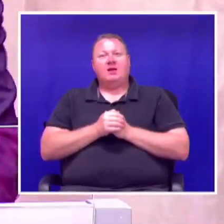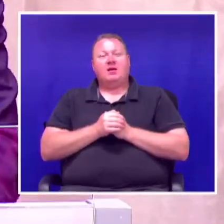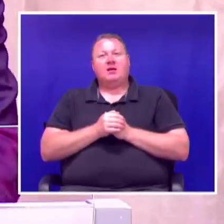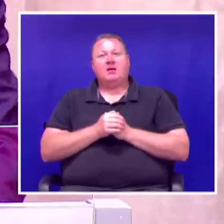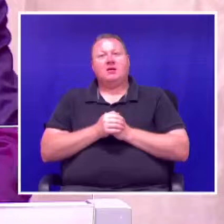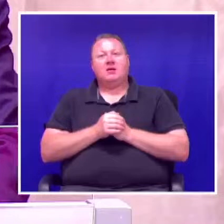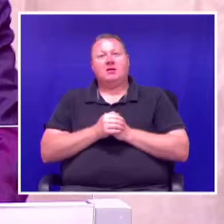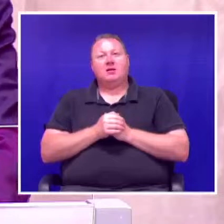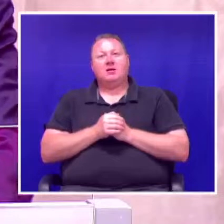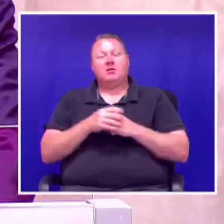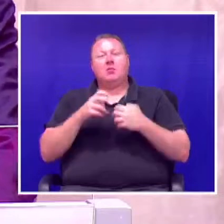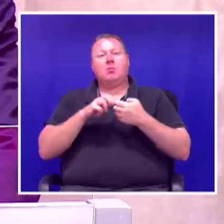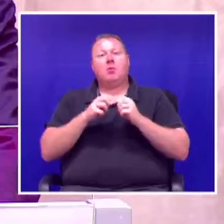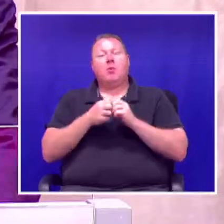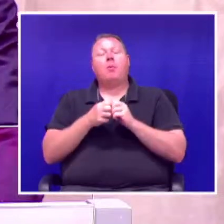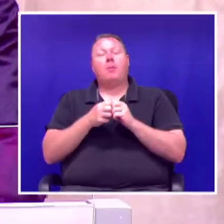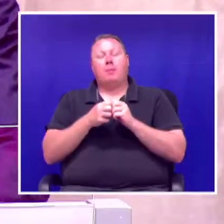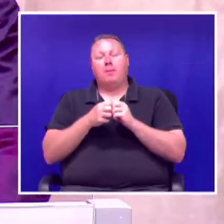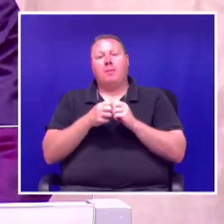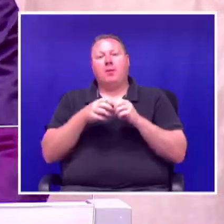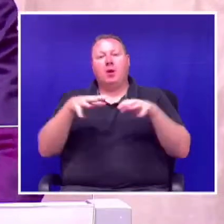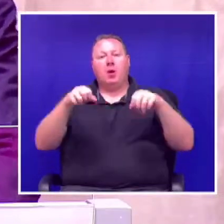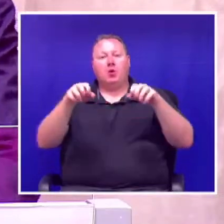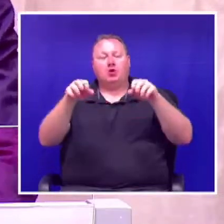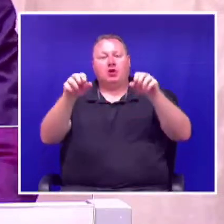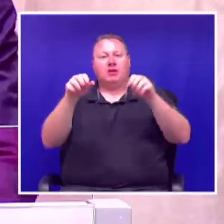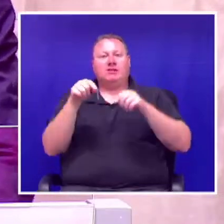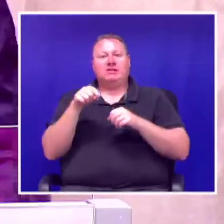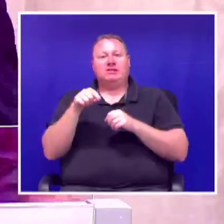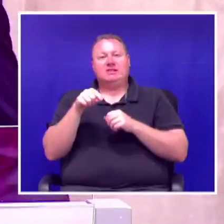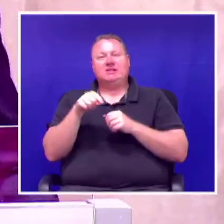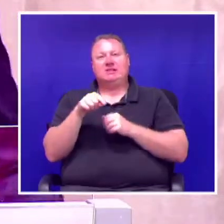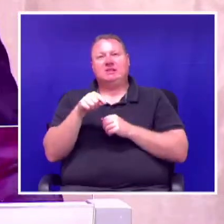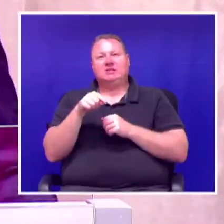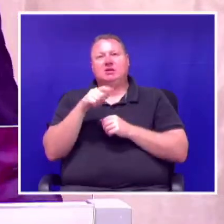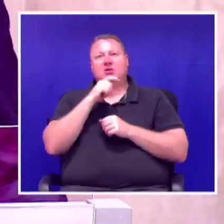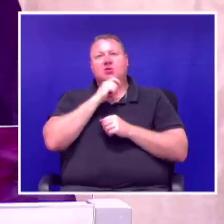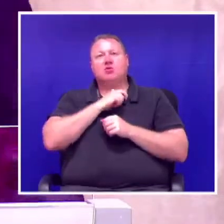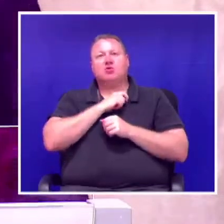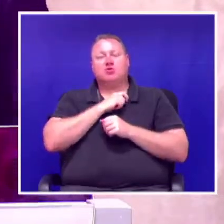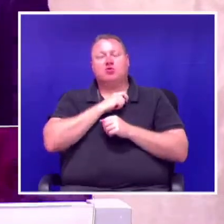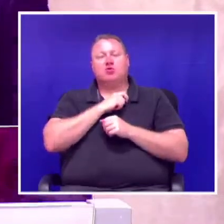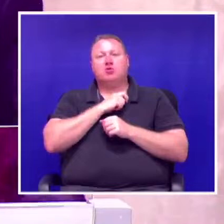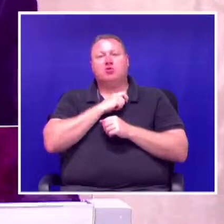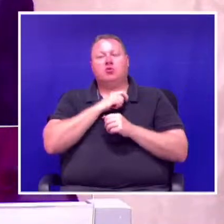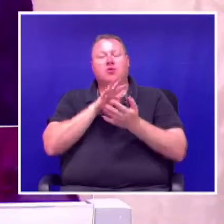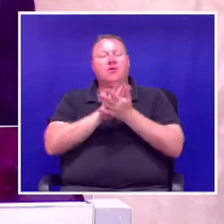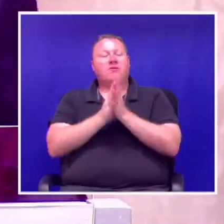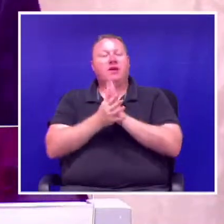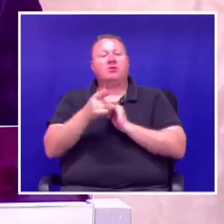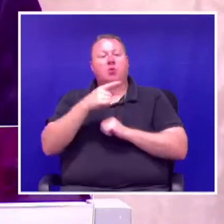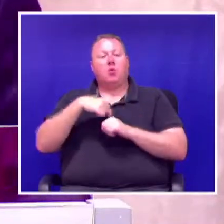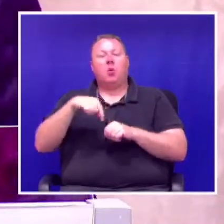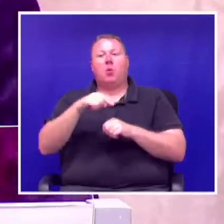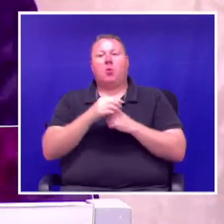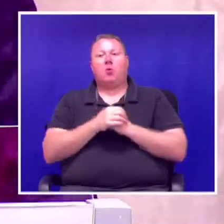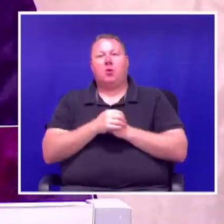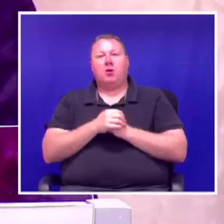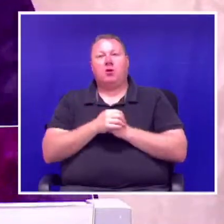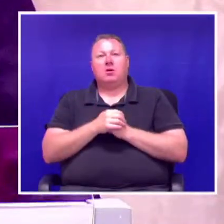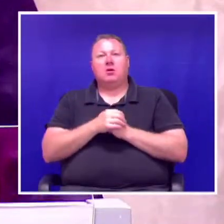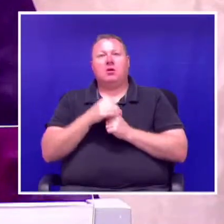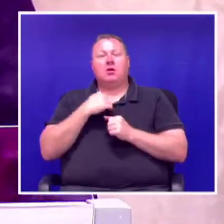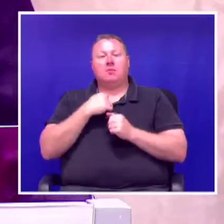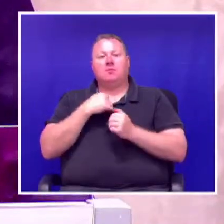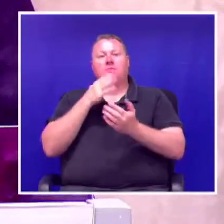problem of load shedding was indeed something that affected all of us. I'm sure